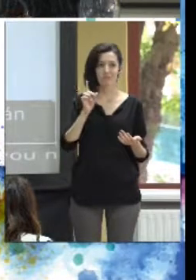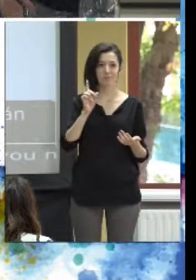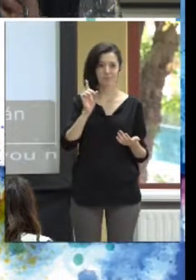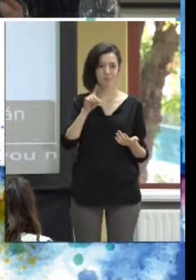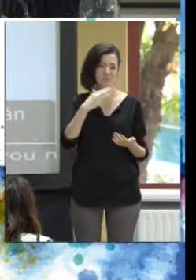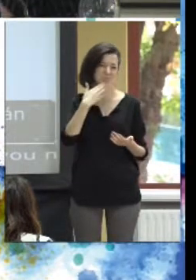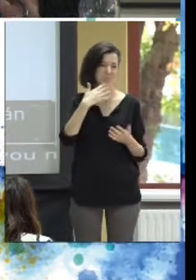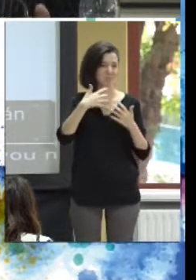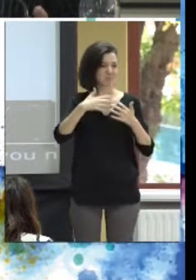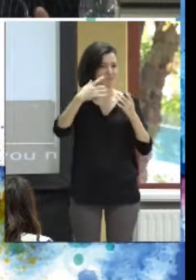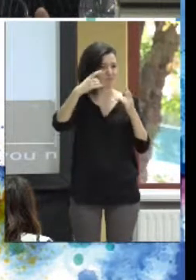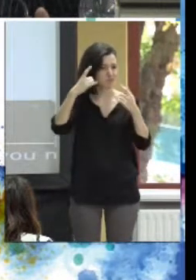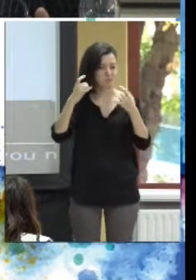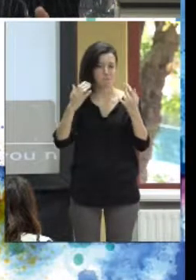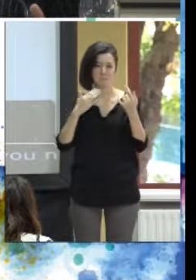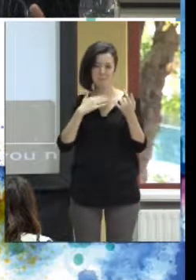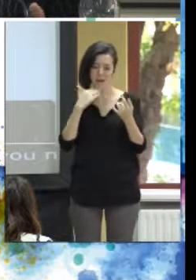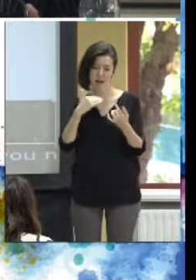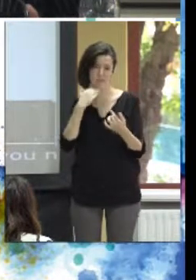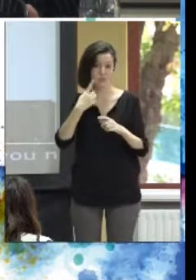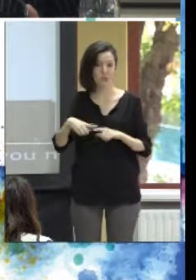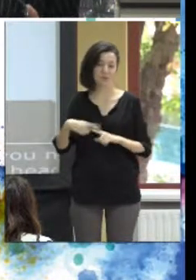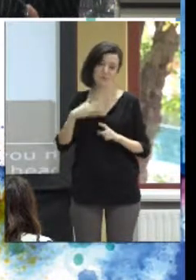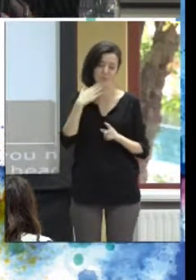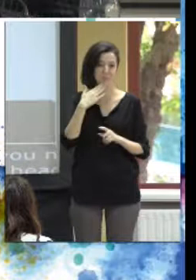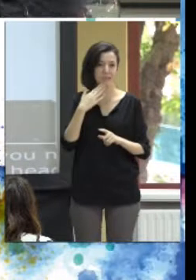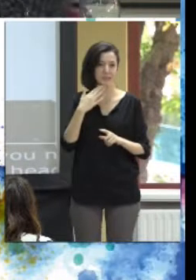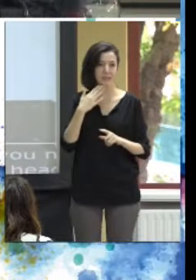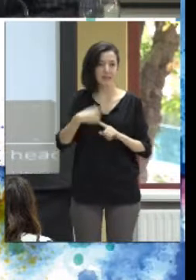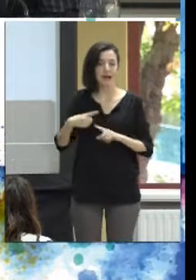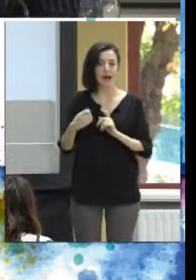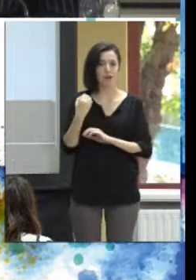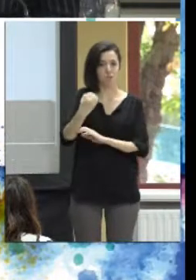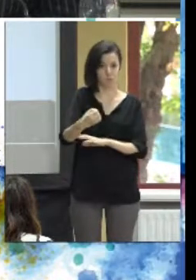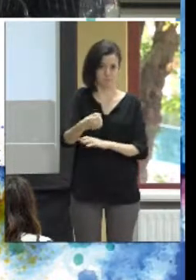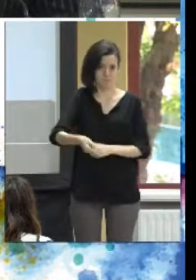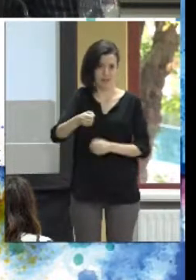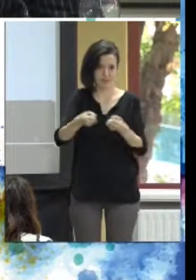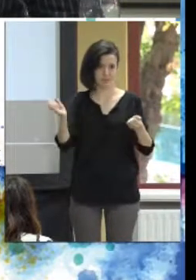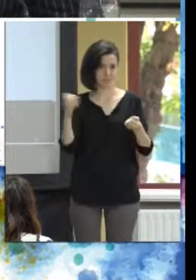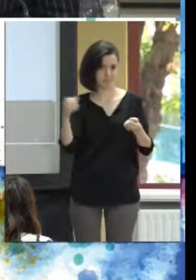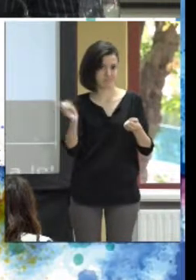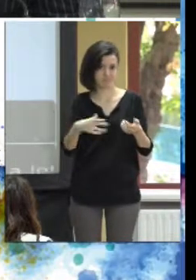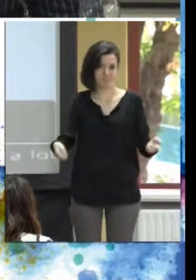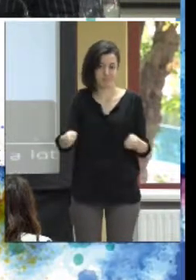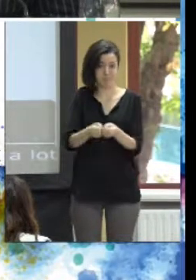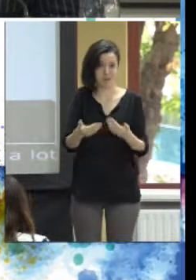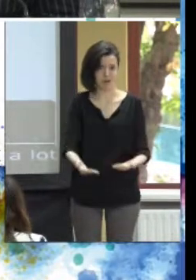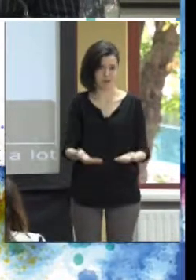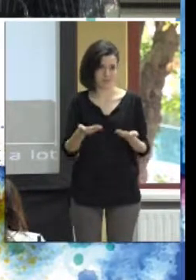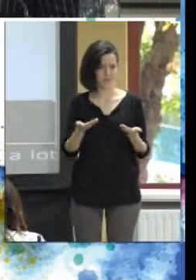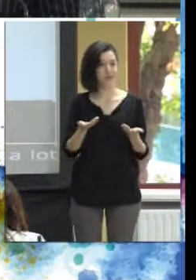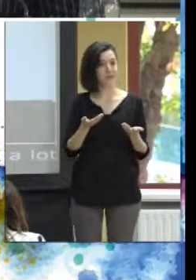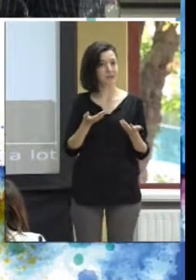that. So some things are really necessary, but a lot of things, and that's exactly what Vodafone is awarding